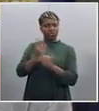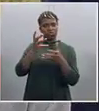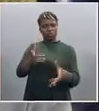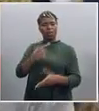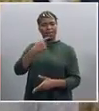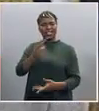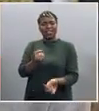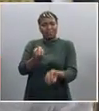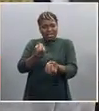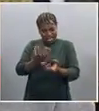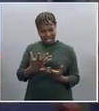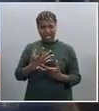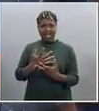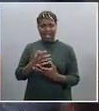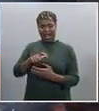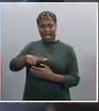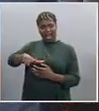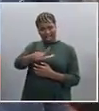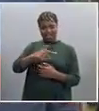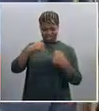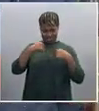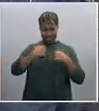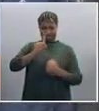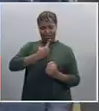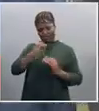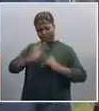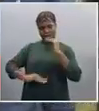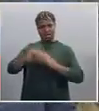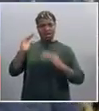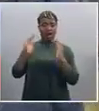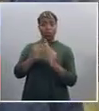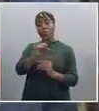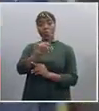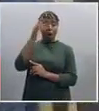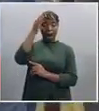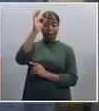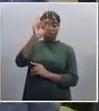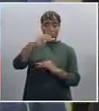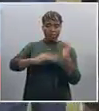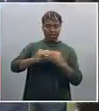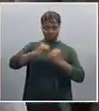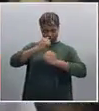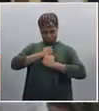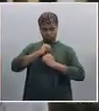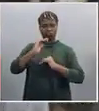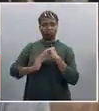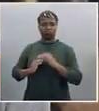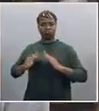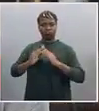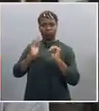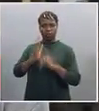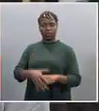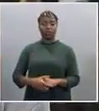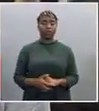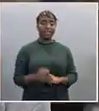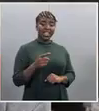give us land. Even if you don't build homes for us, we will make sure that we build our own homes. This is